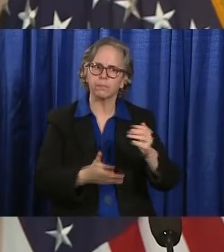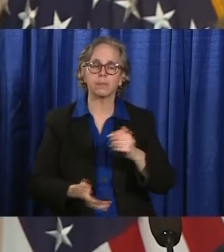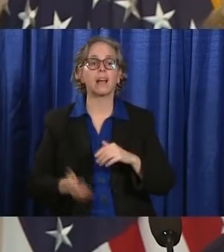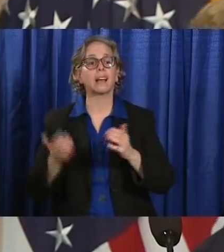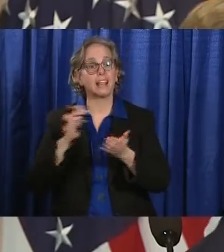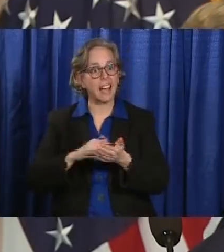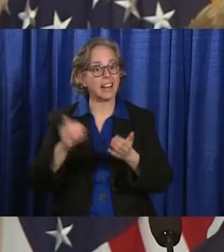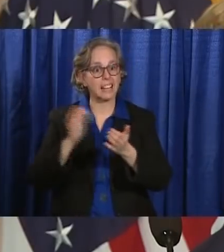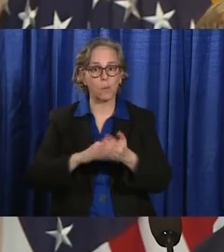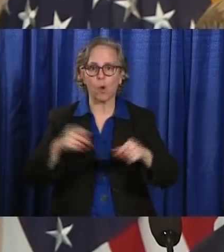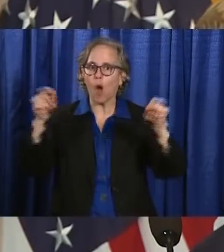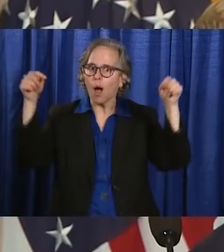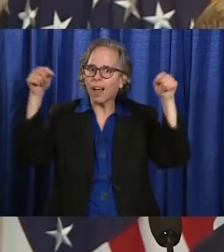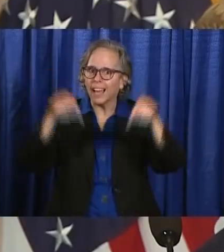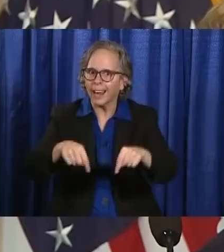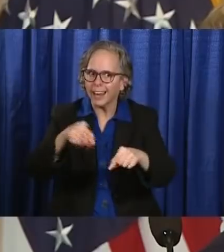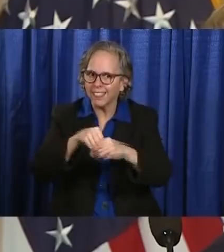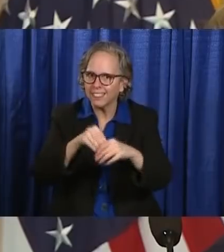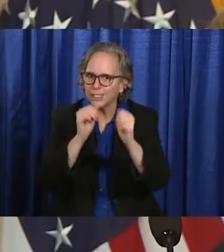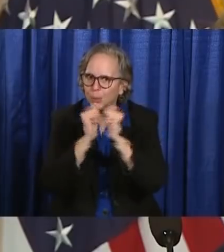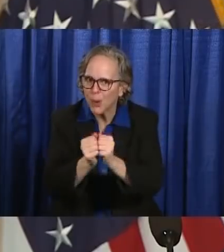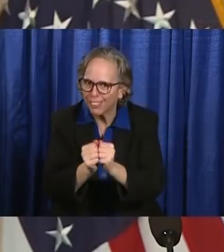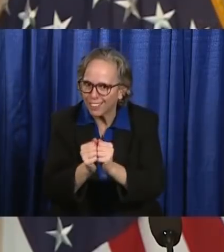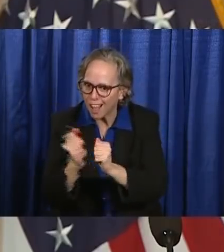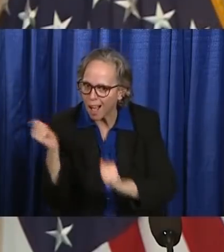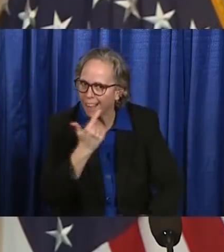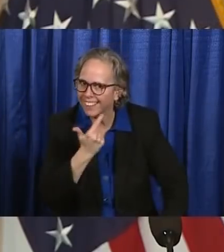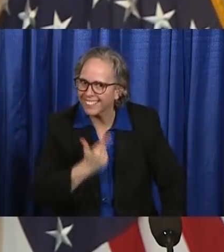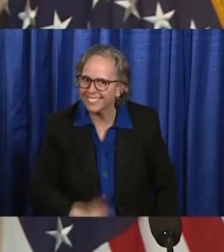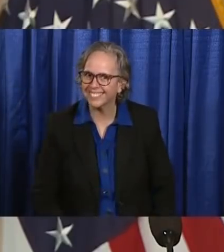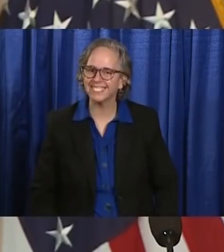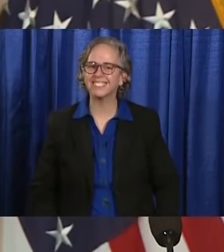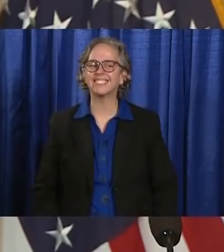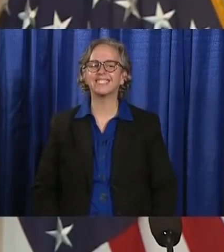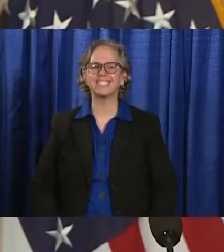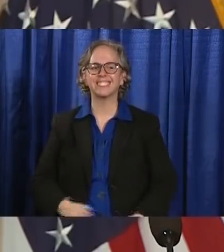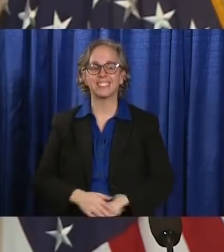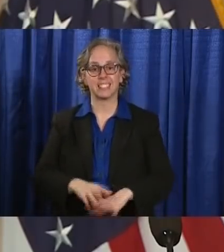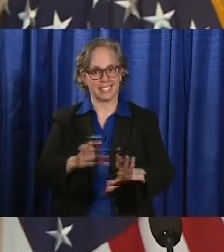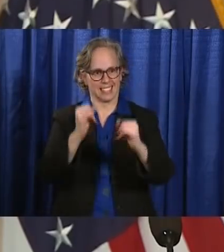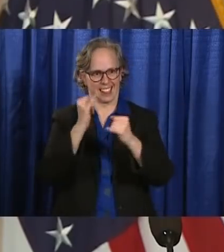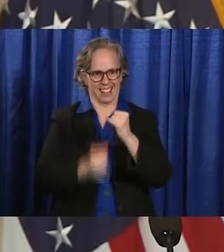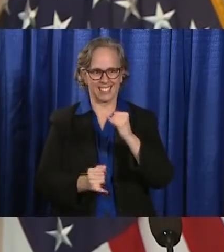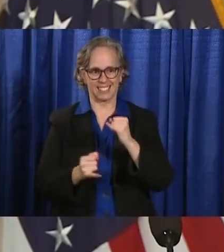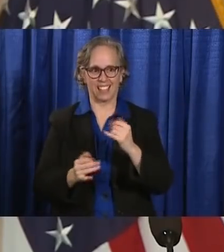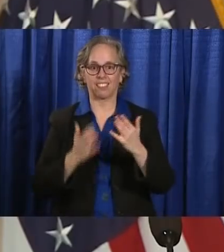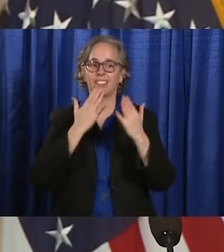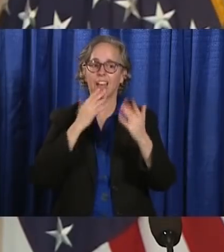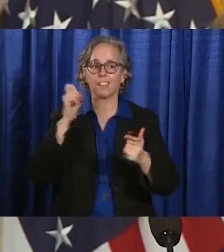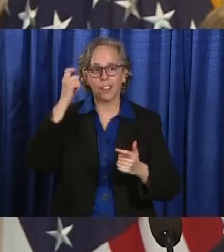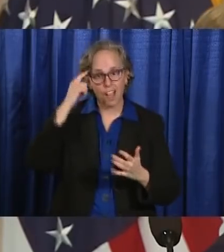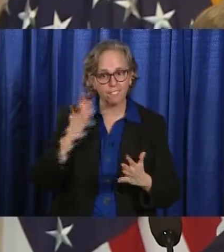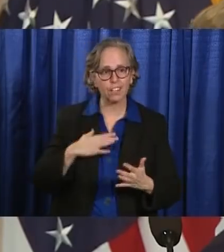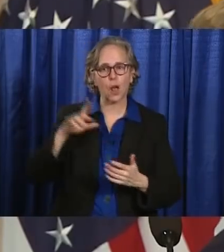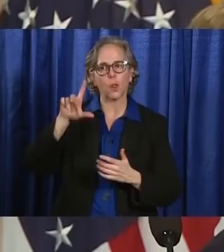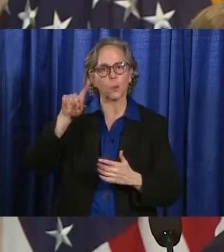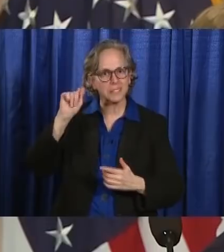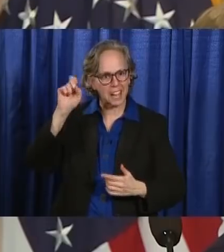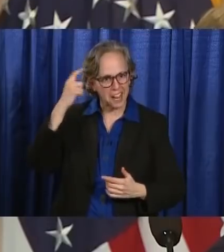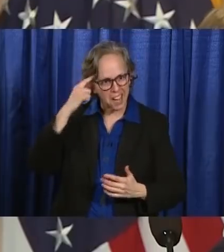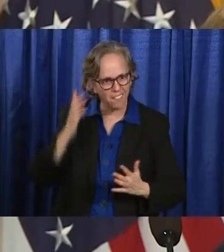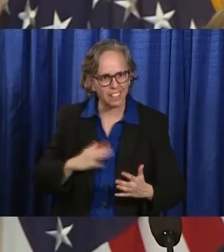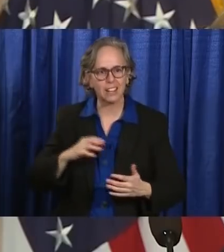together. And finally, in closing, again, I want to thank the governor, Lieutenant Governor, Dr. Axton, for